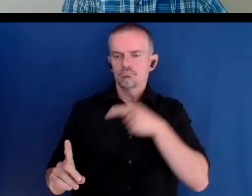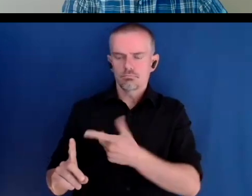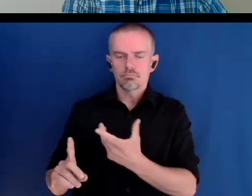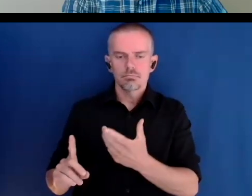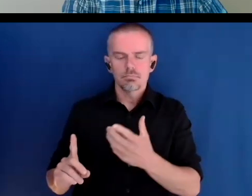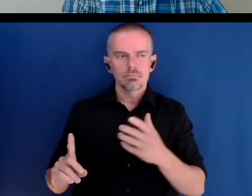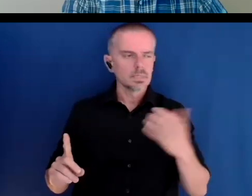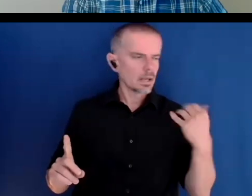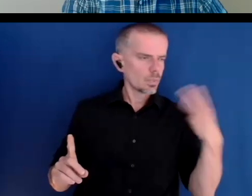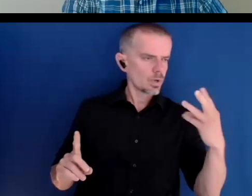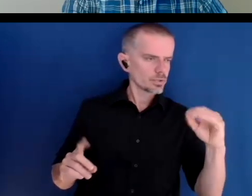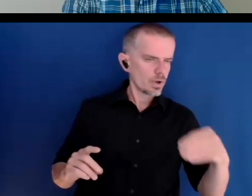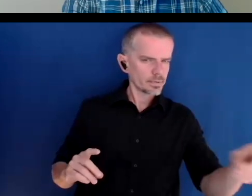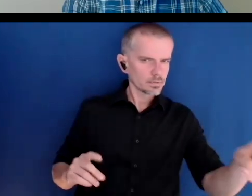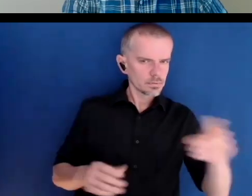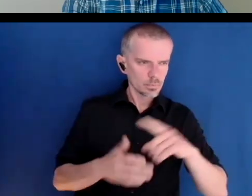sort of expecting. So it's been a